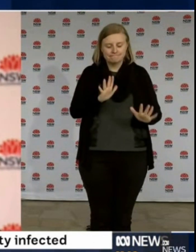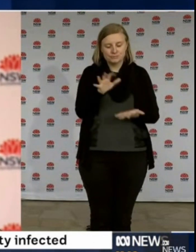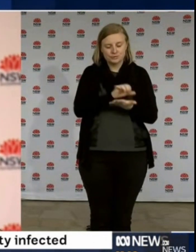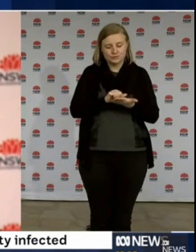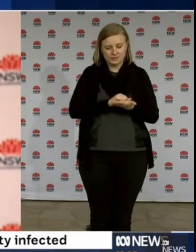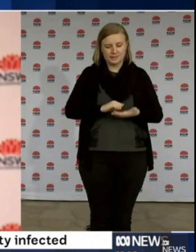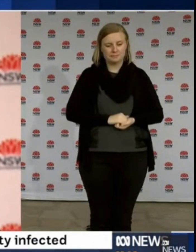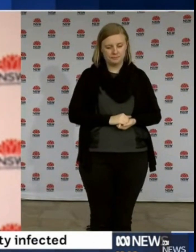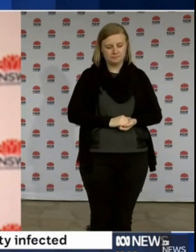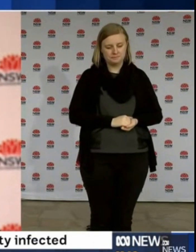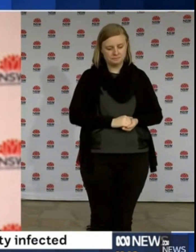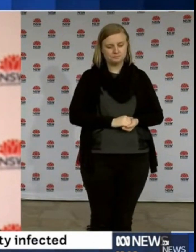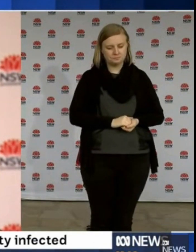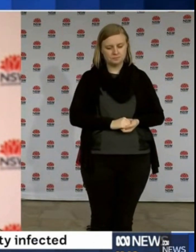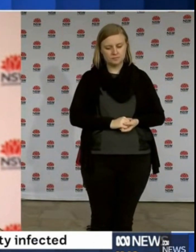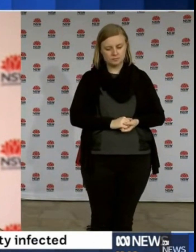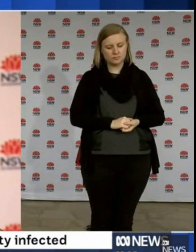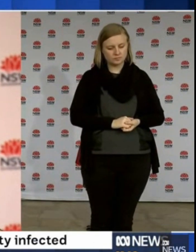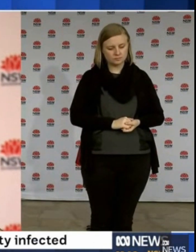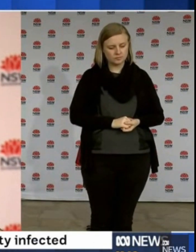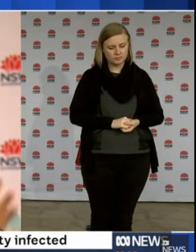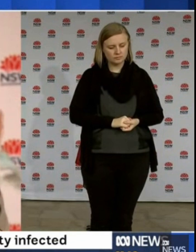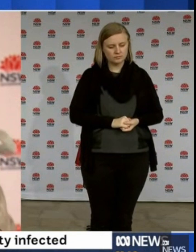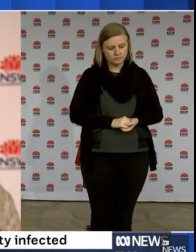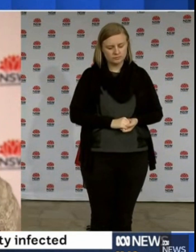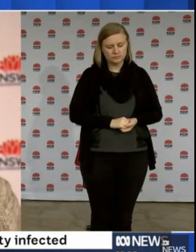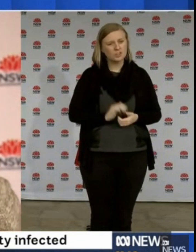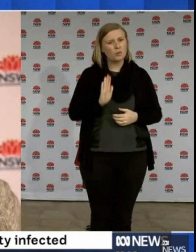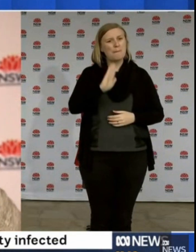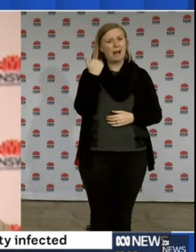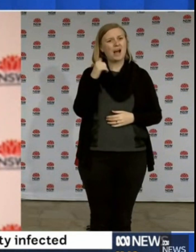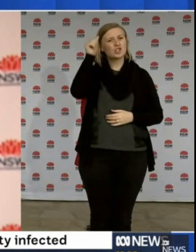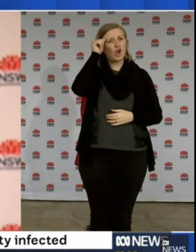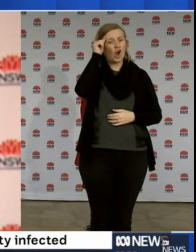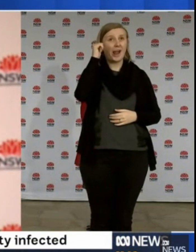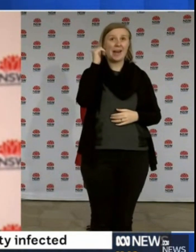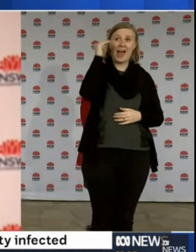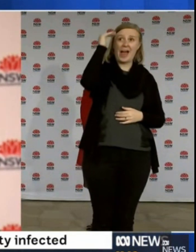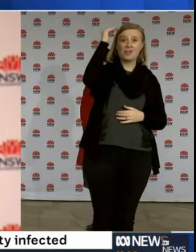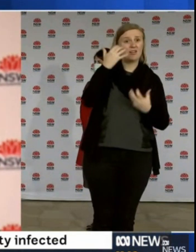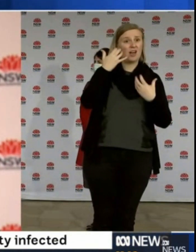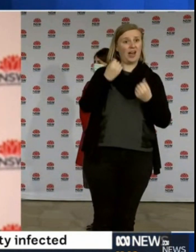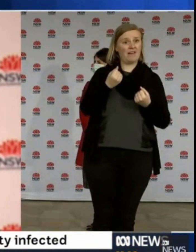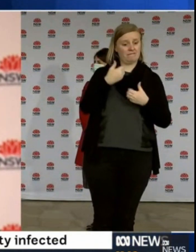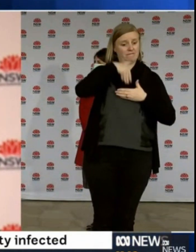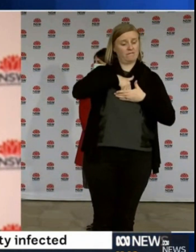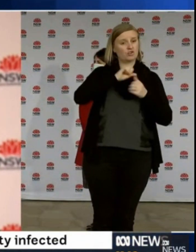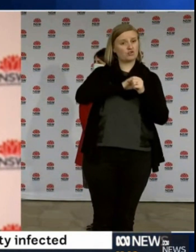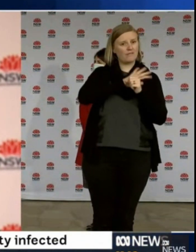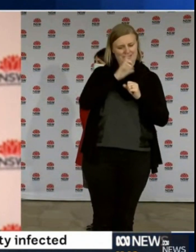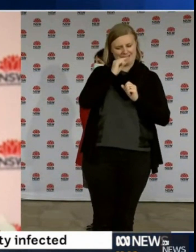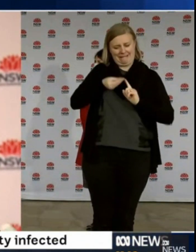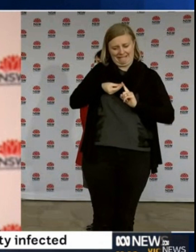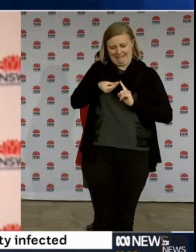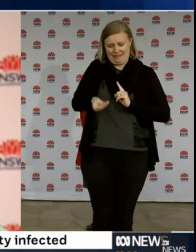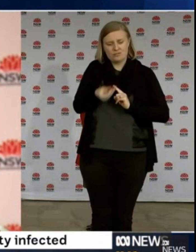apologies. We've always known that COVID can transmit between adults and children,